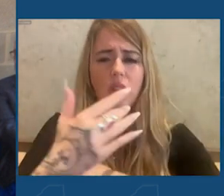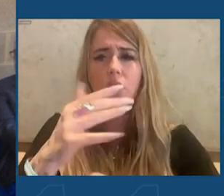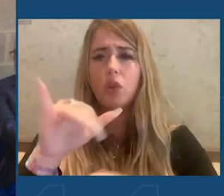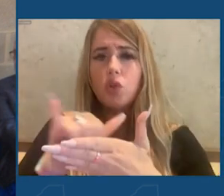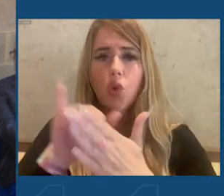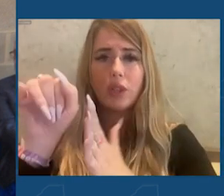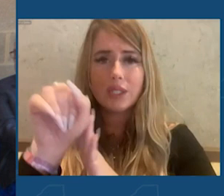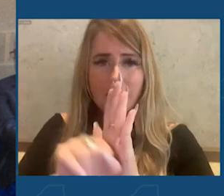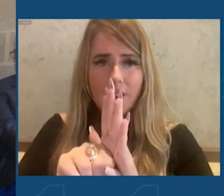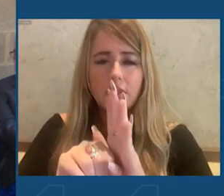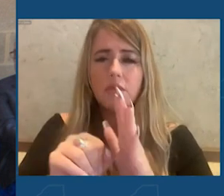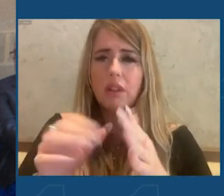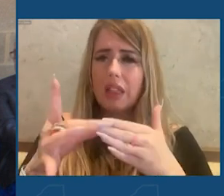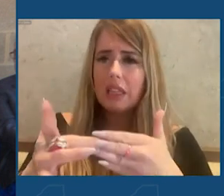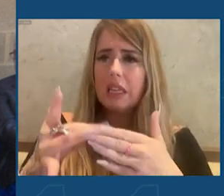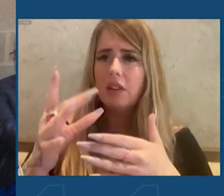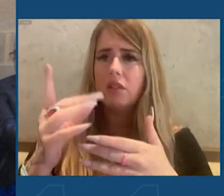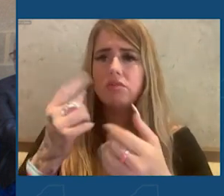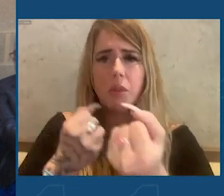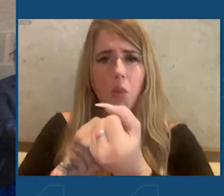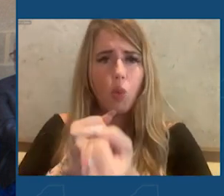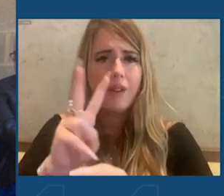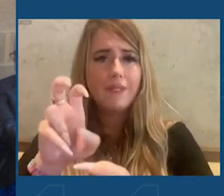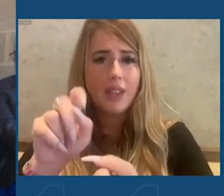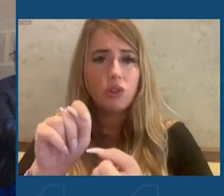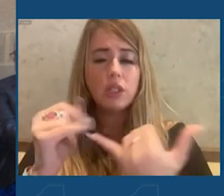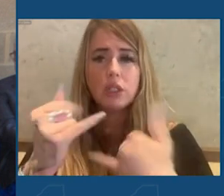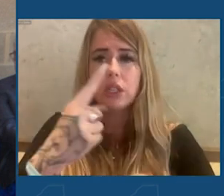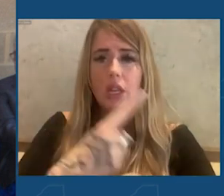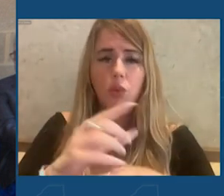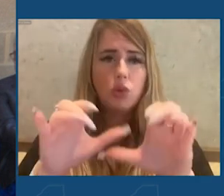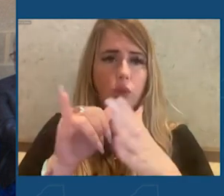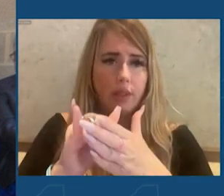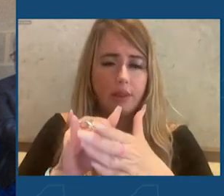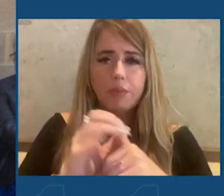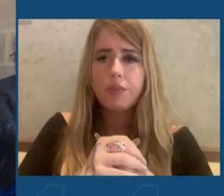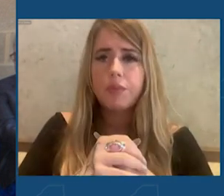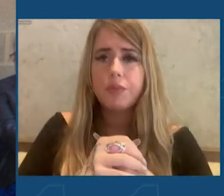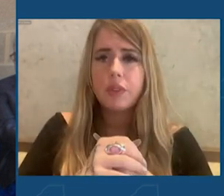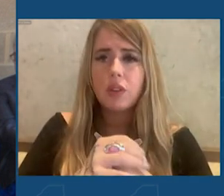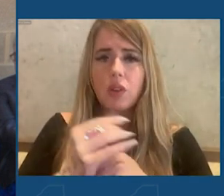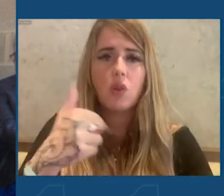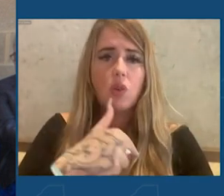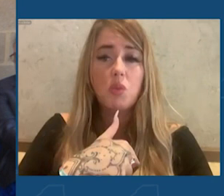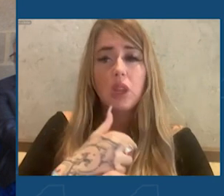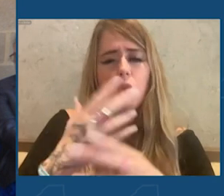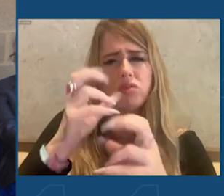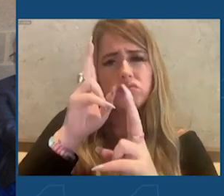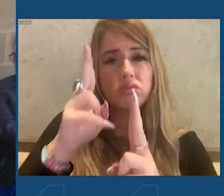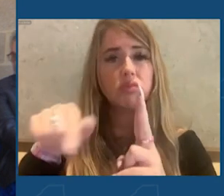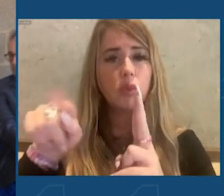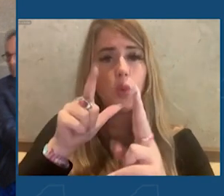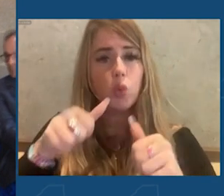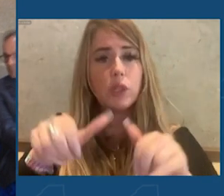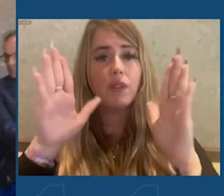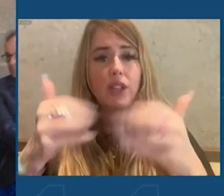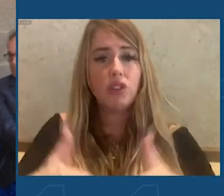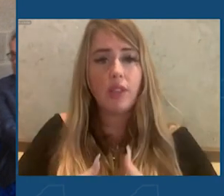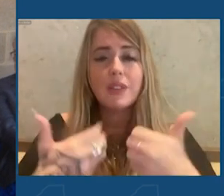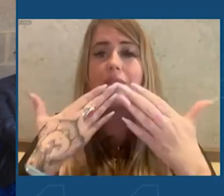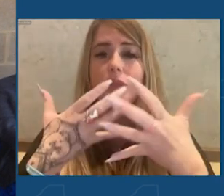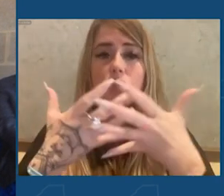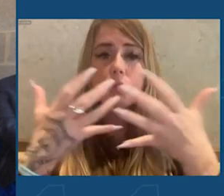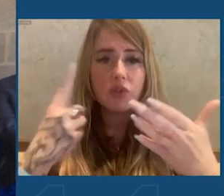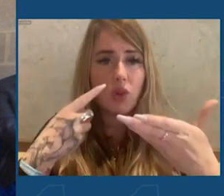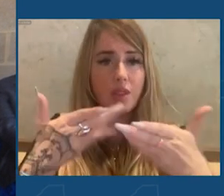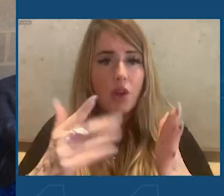for our veterans, and may we do everything we can for the ones that give the ultimate sacrifice and their families. So thank you for allowing me just to